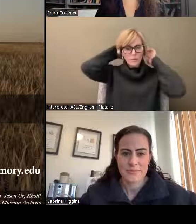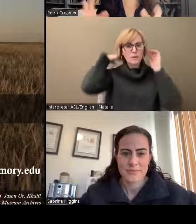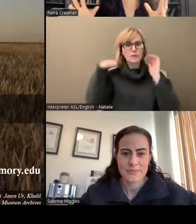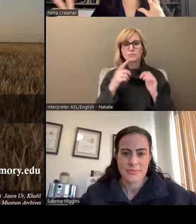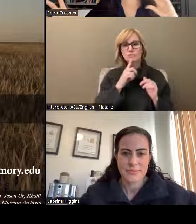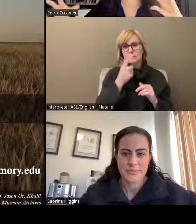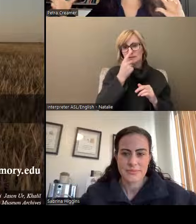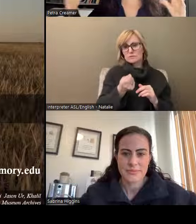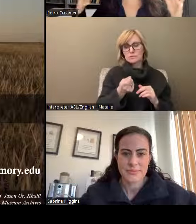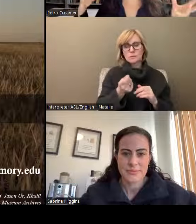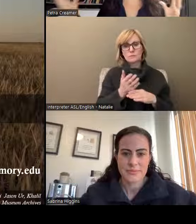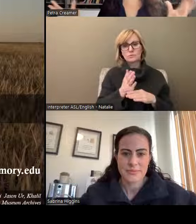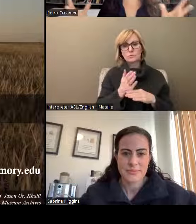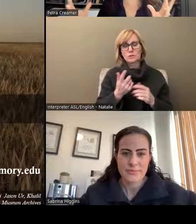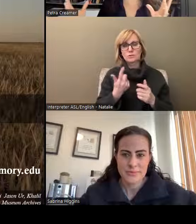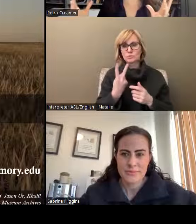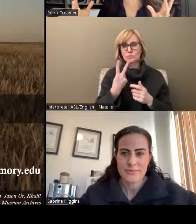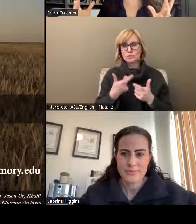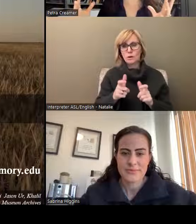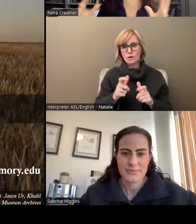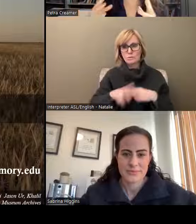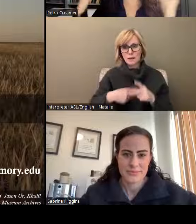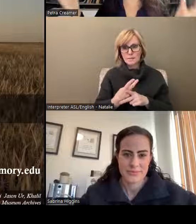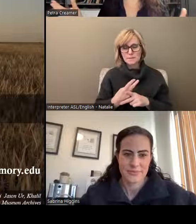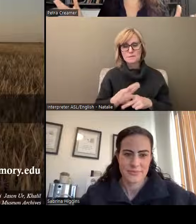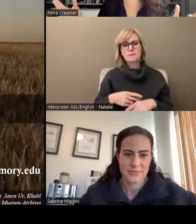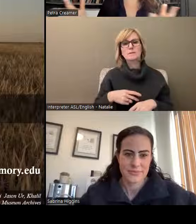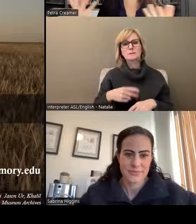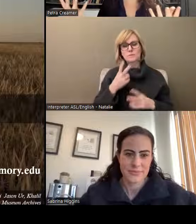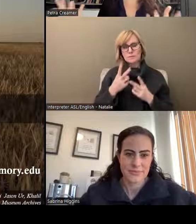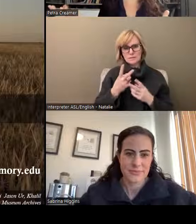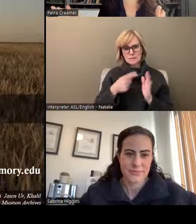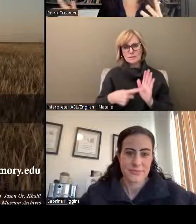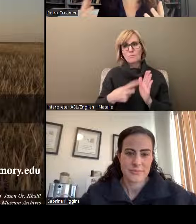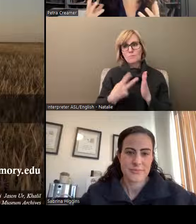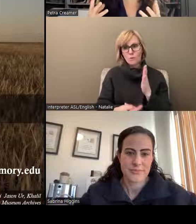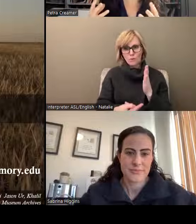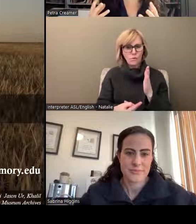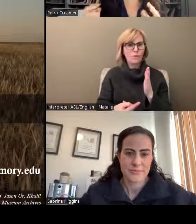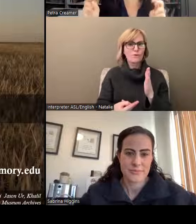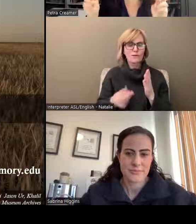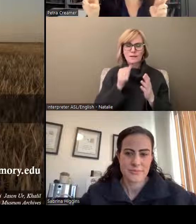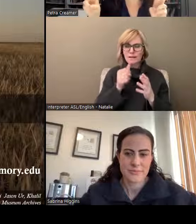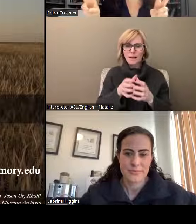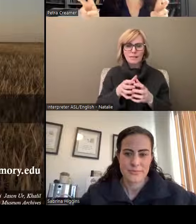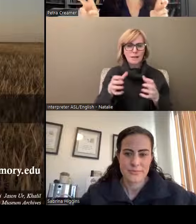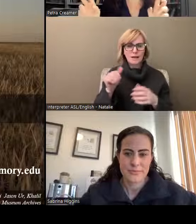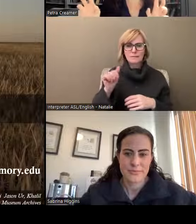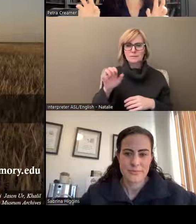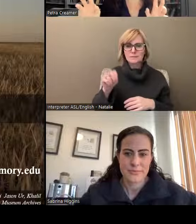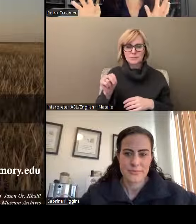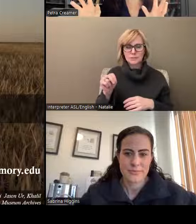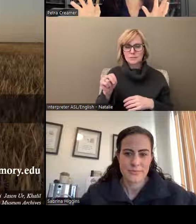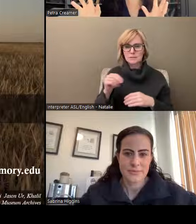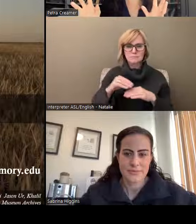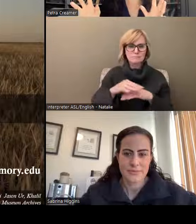that between these two large types, we see examples of both, and there doesn't seem to be a whole lot of Assyrianization